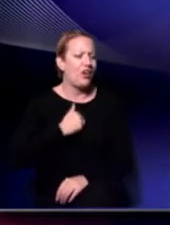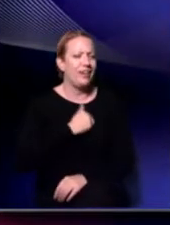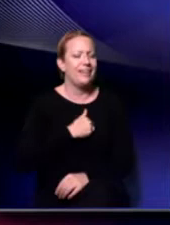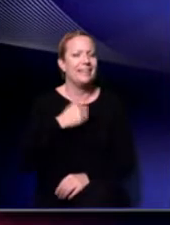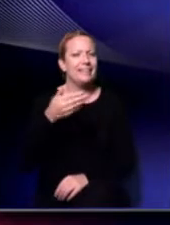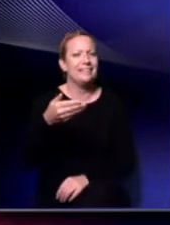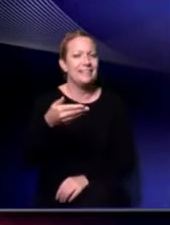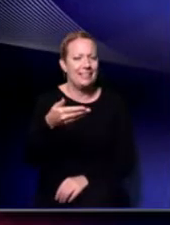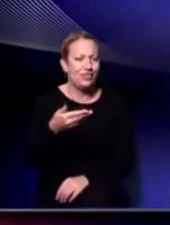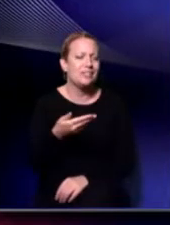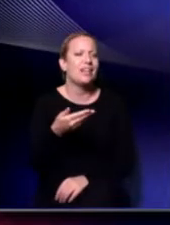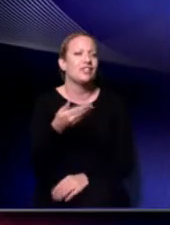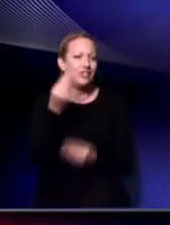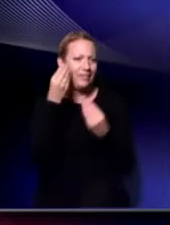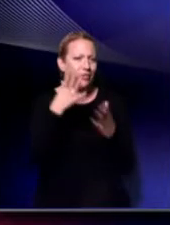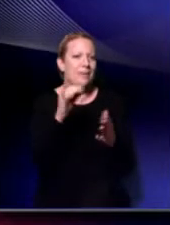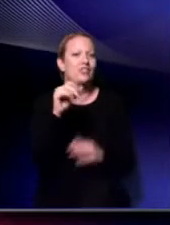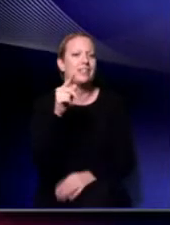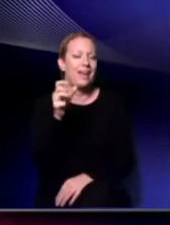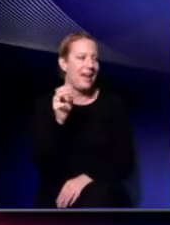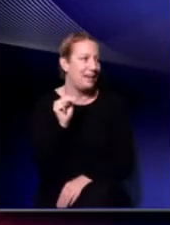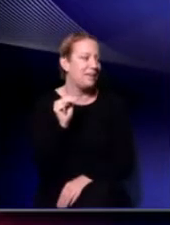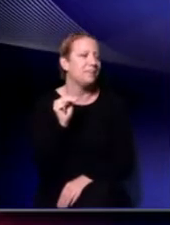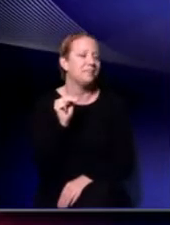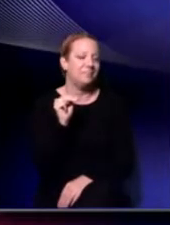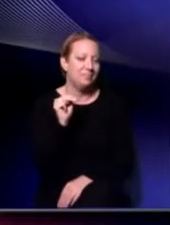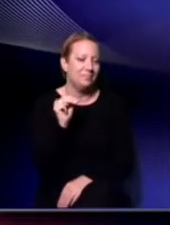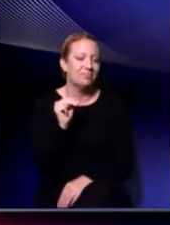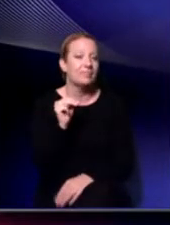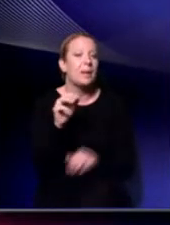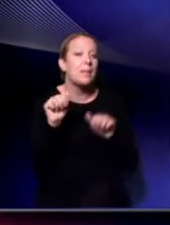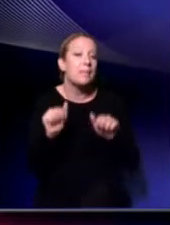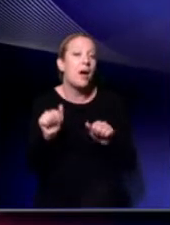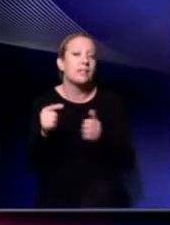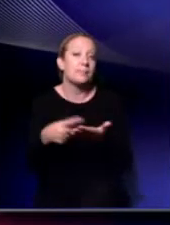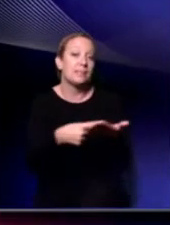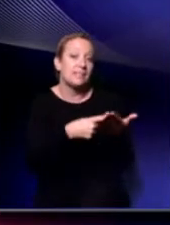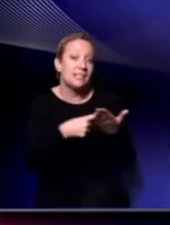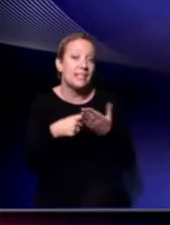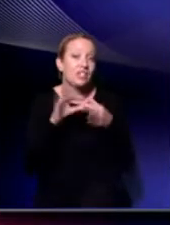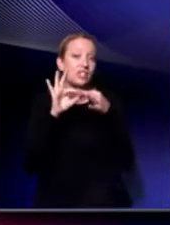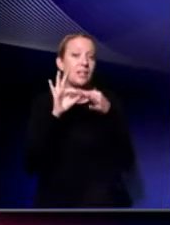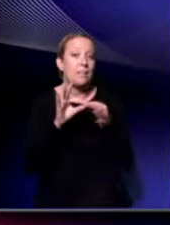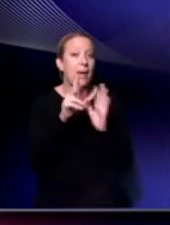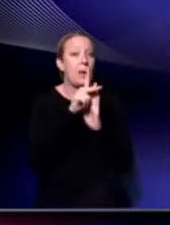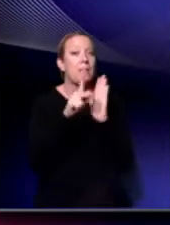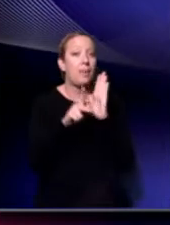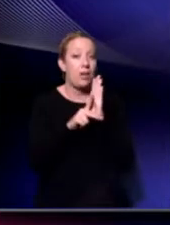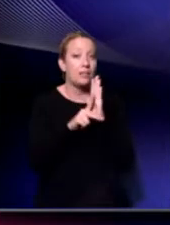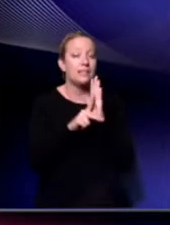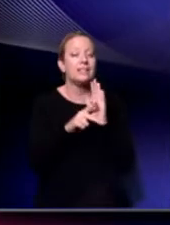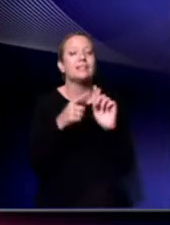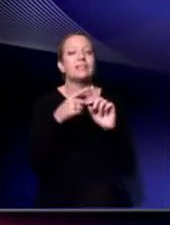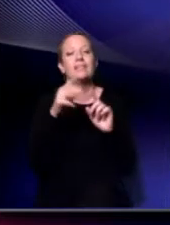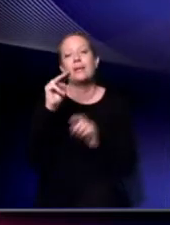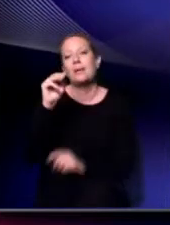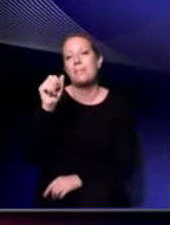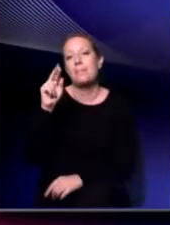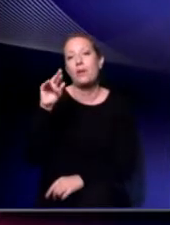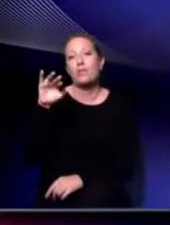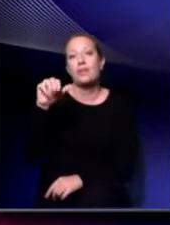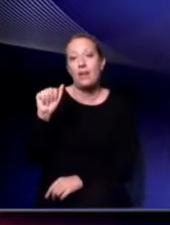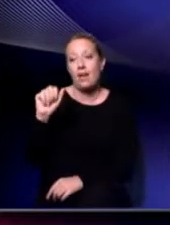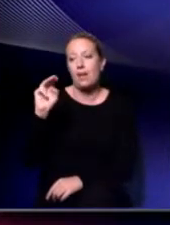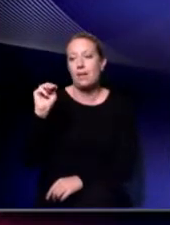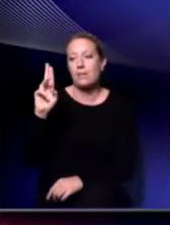introduction, now I know who's out. Introduction and possible discussion of policies as listed in the agenda. Maria Murphy. Well, you and